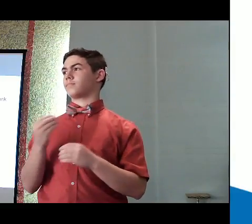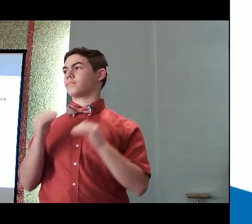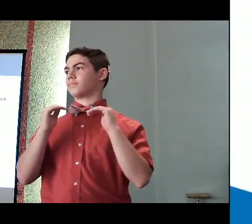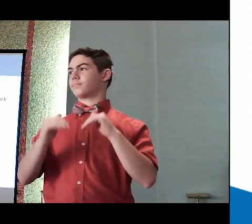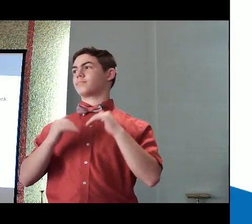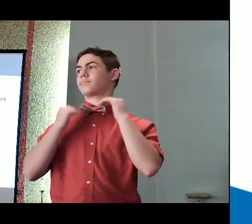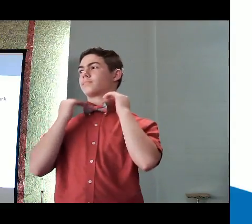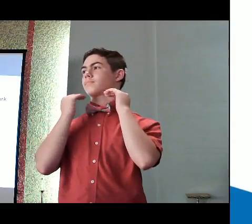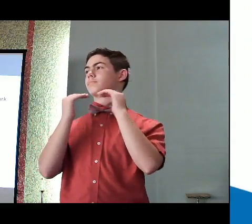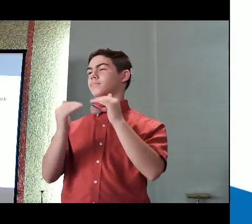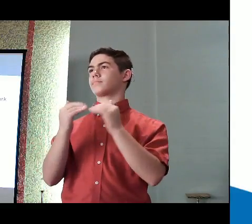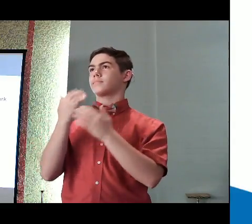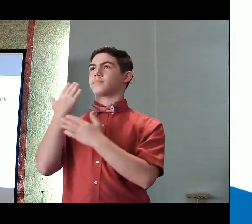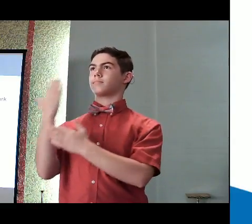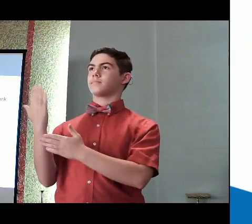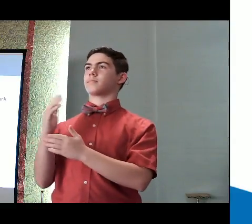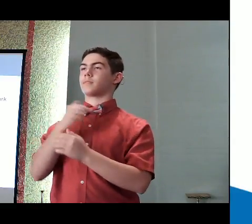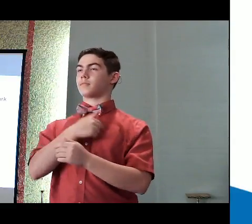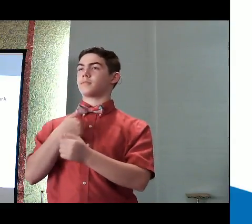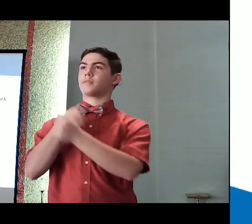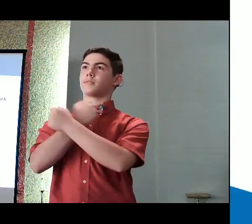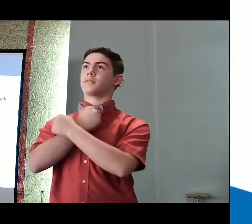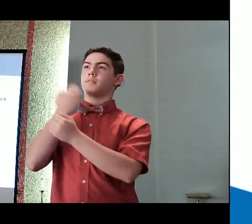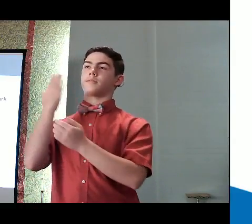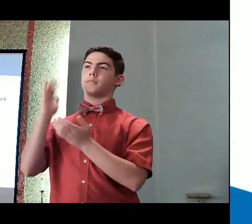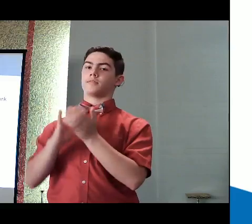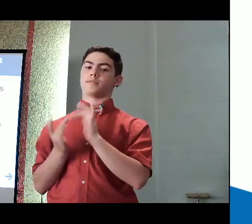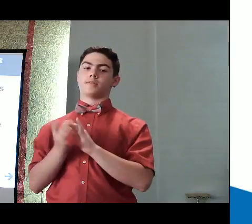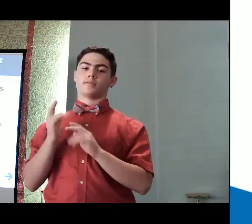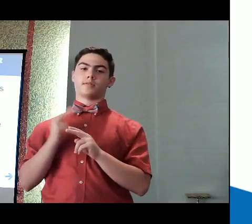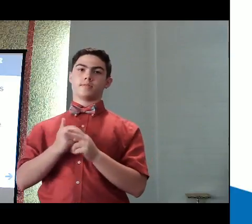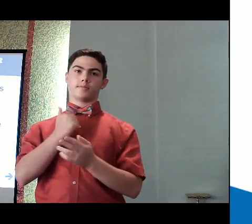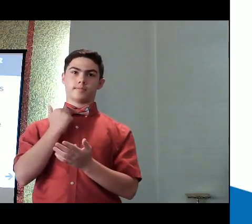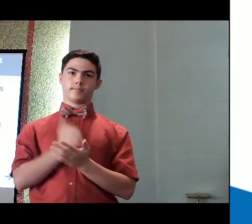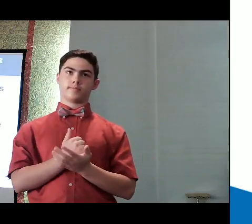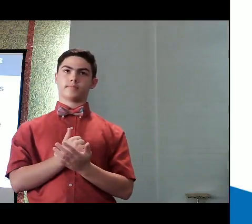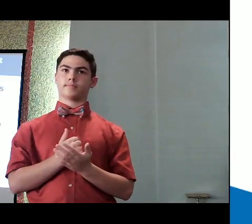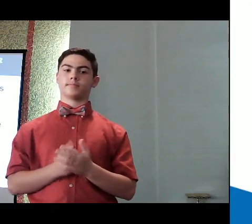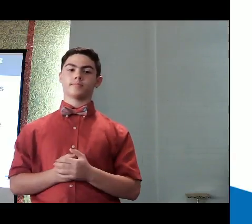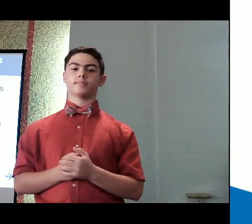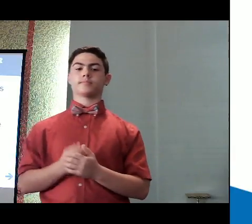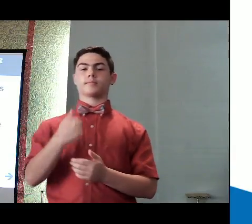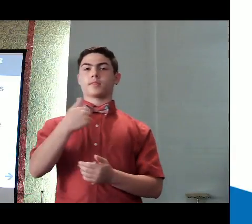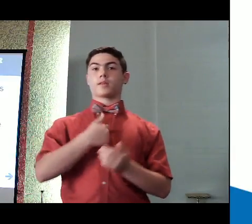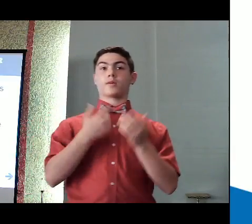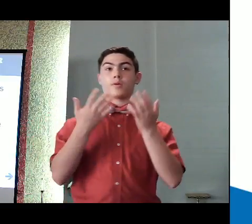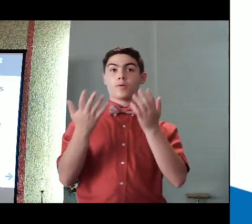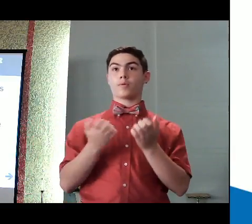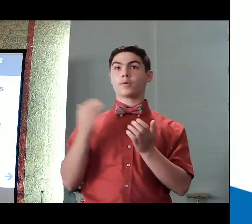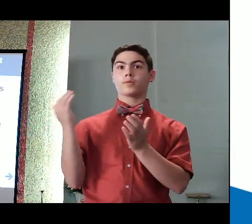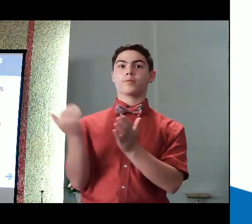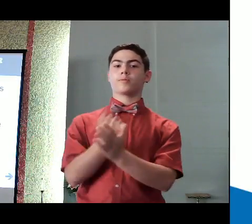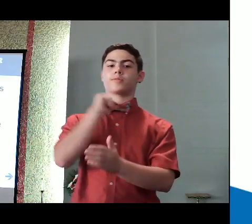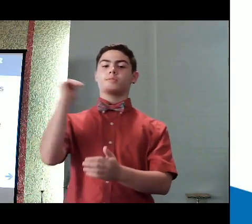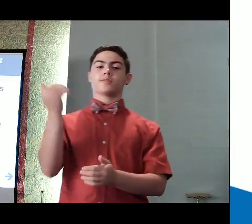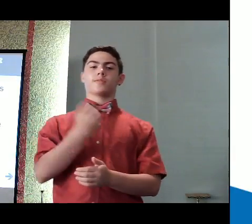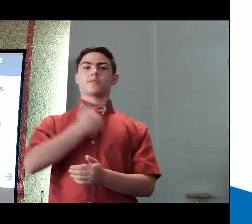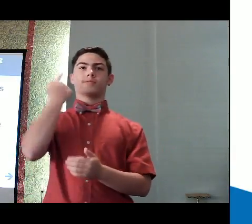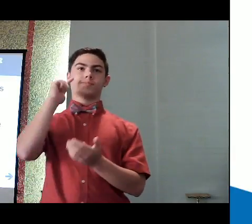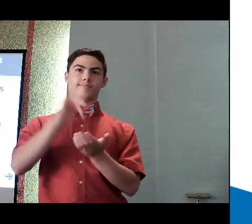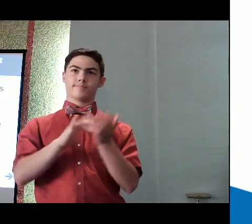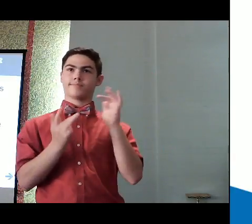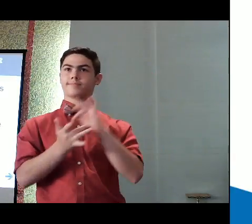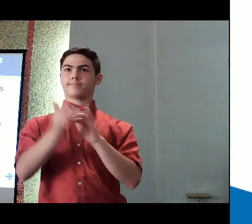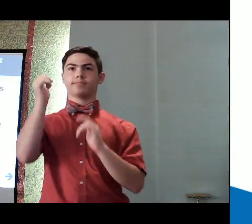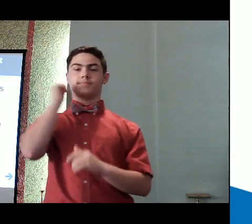Lord. We love you, and we pray this in your son's mighty name. Amen. I want to be a soul winner for Jesus